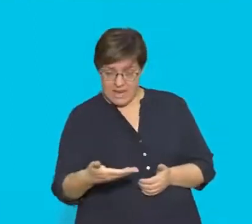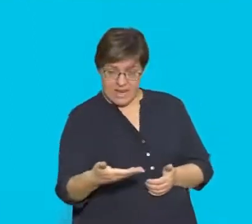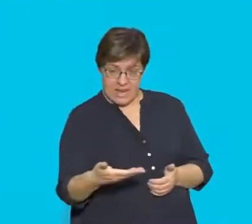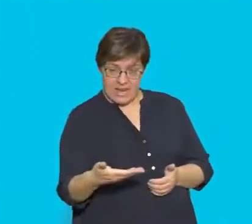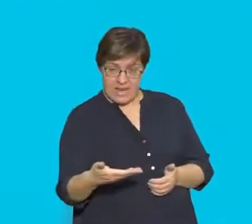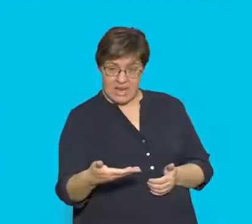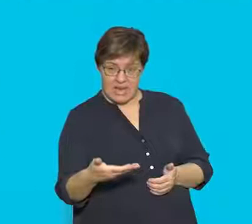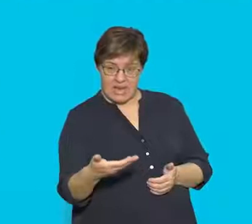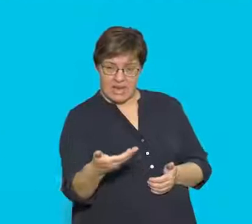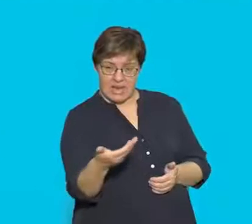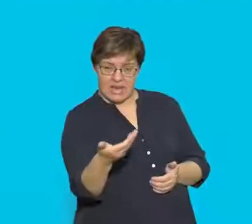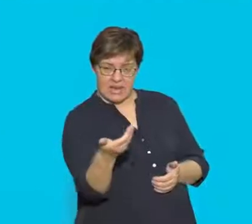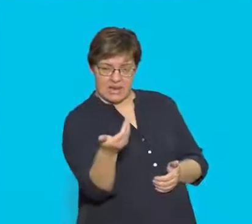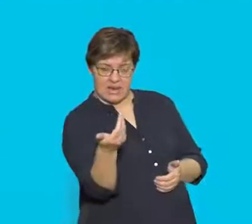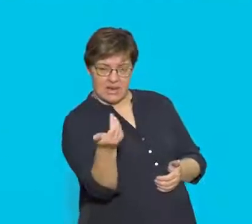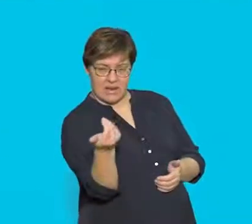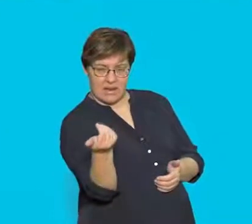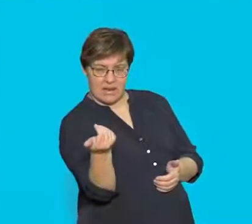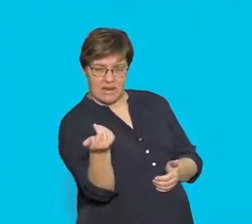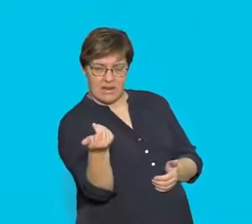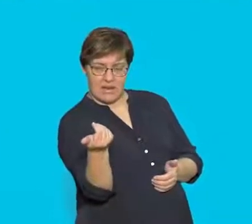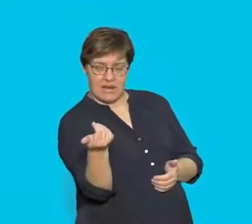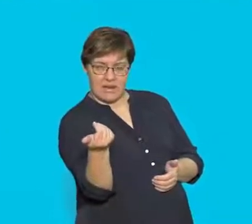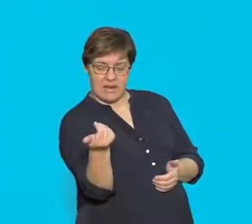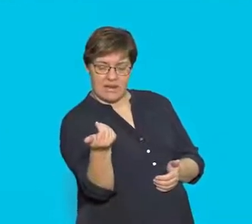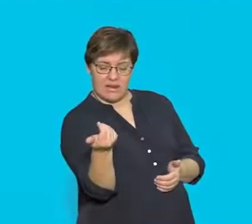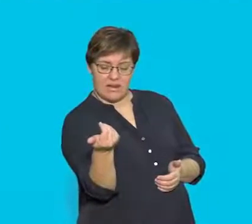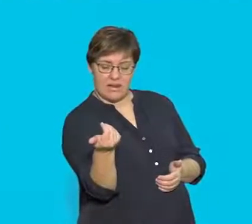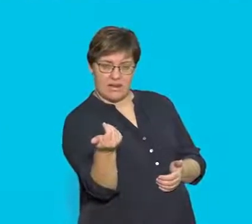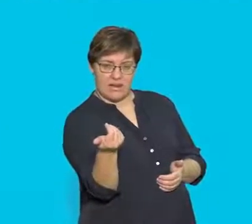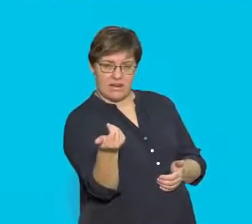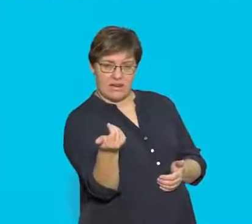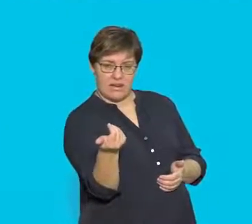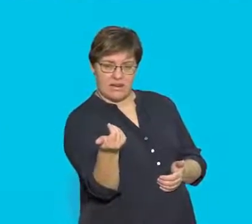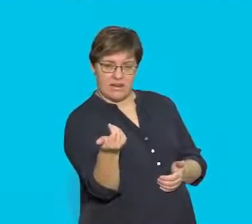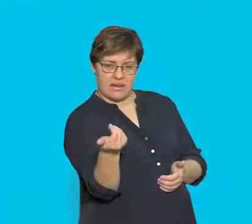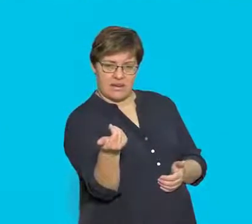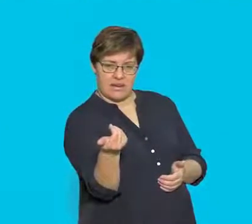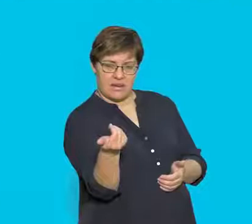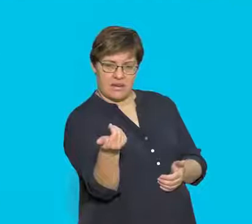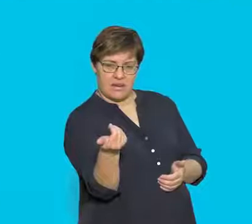it goes, and we loop it around, and we can see that it's got a